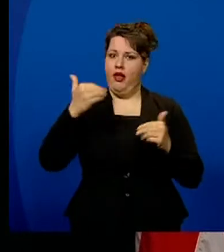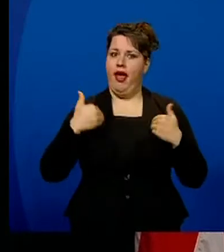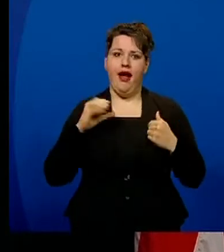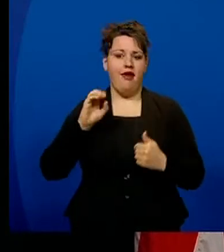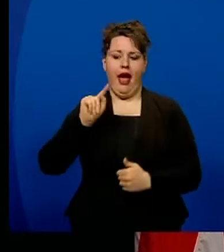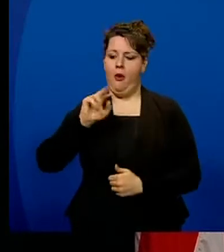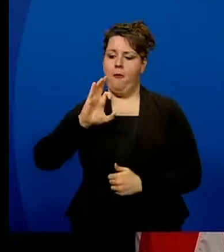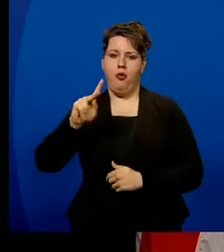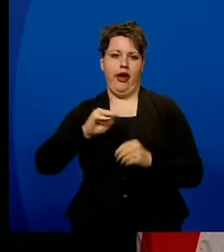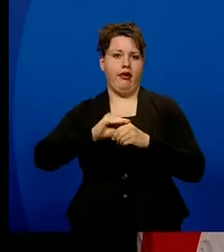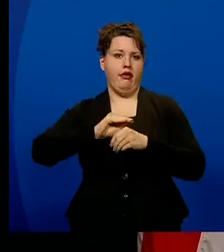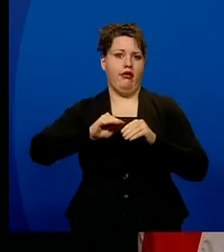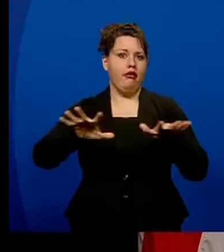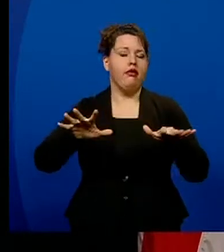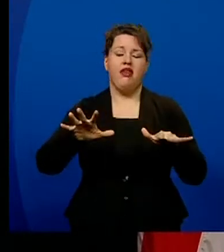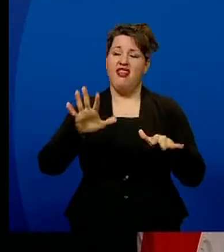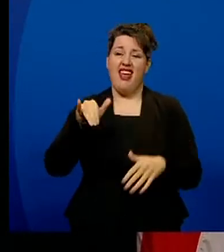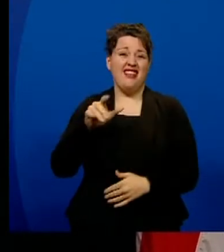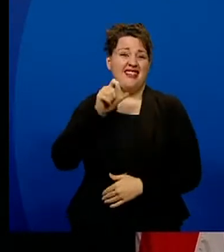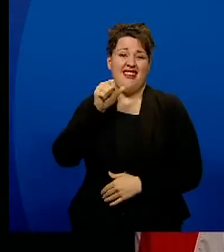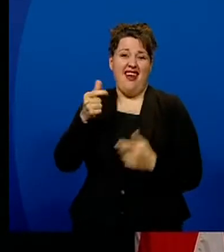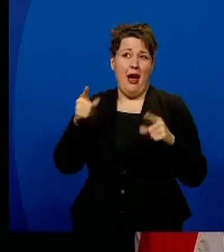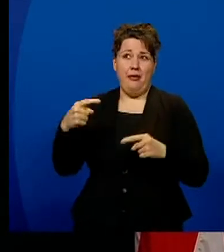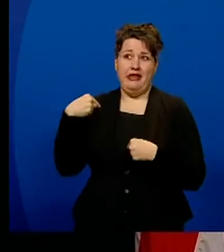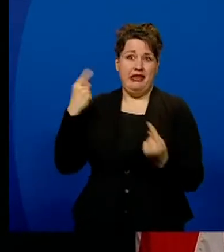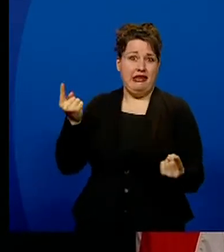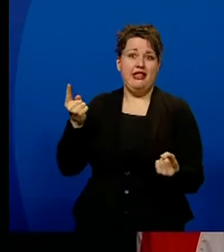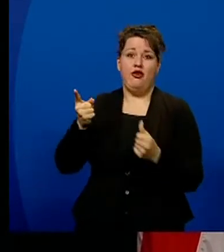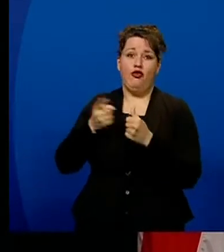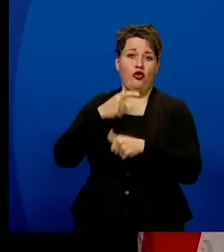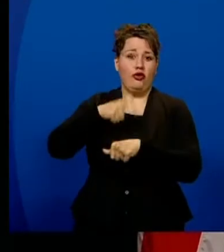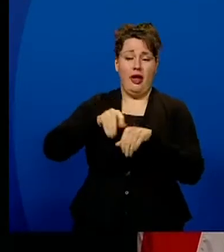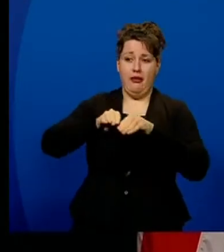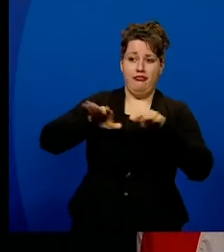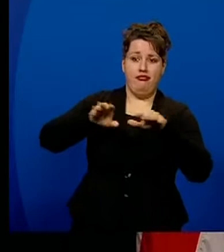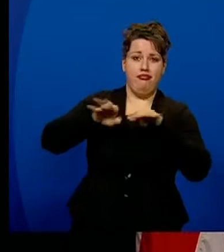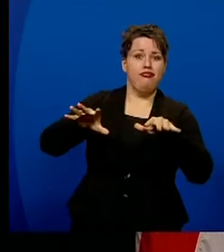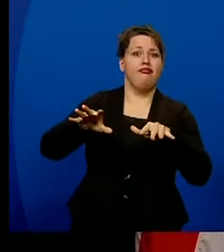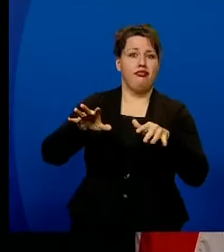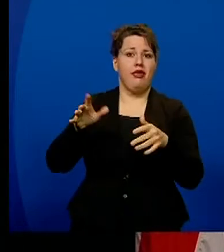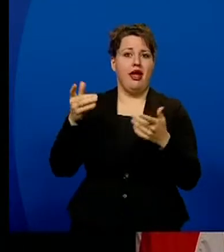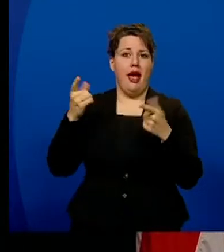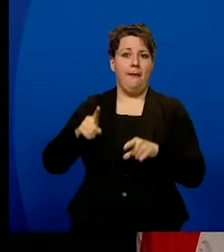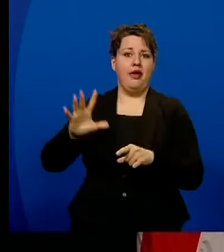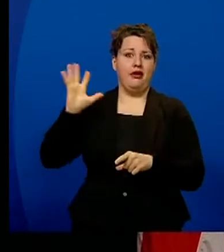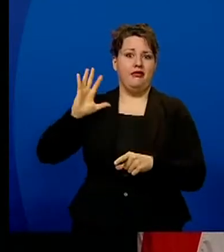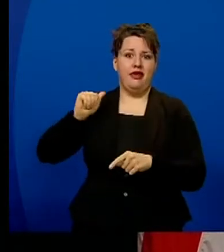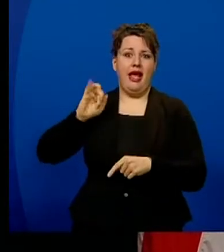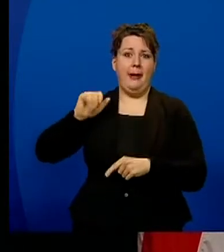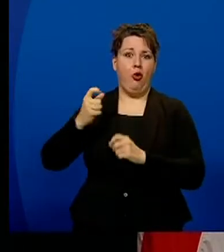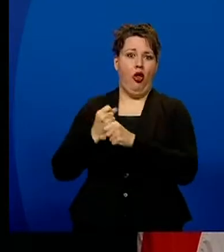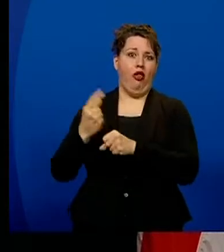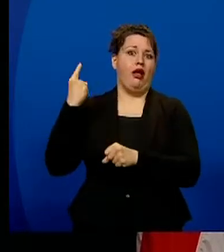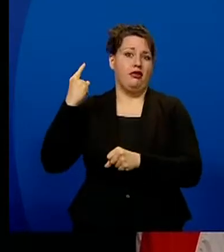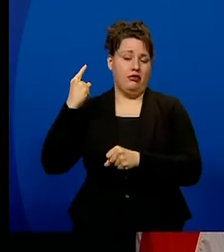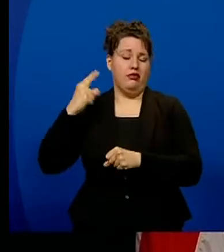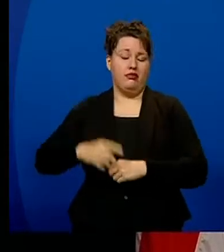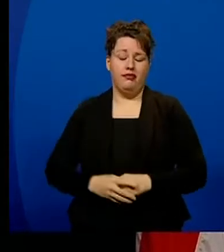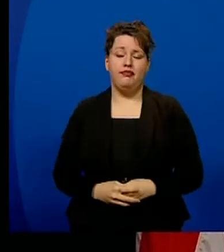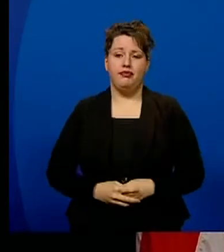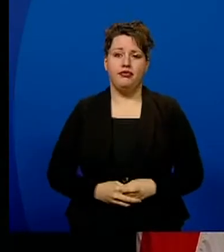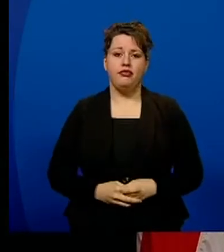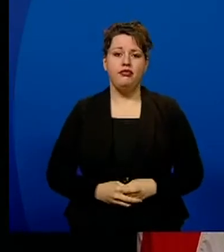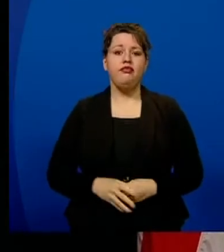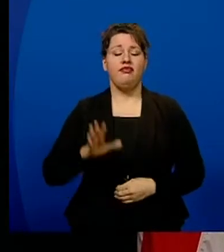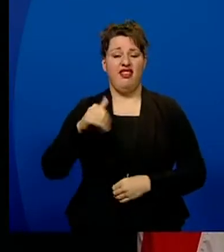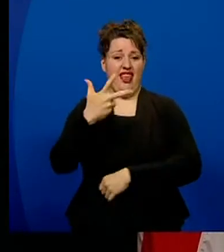outbreak status, something that hasn't occurred since the first outbreaks were reported in early April of last year.